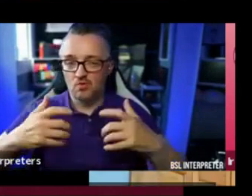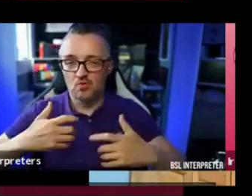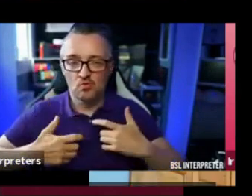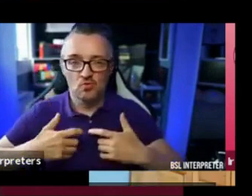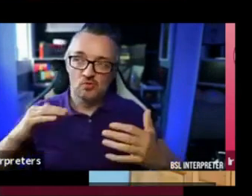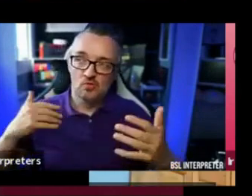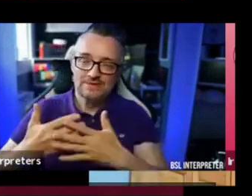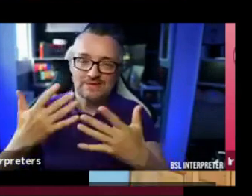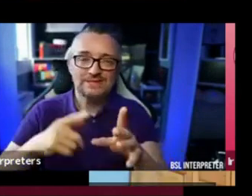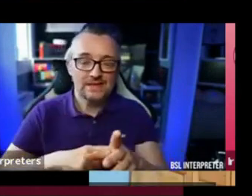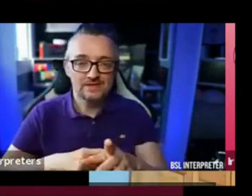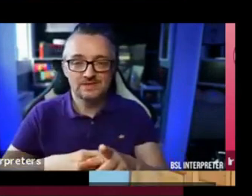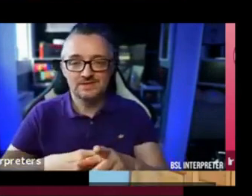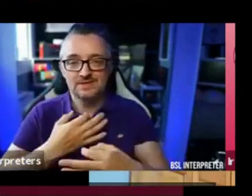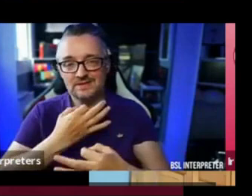last 10 years.